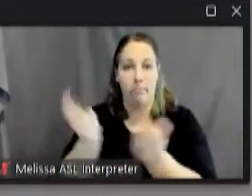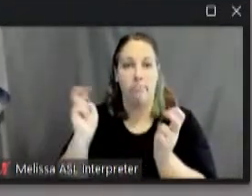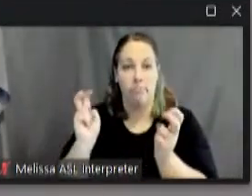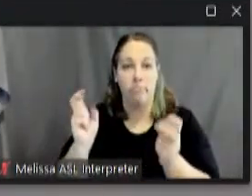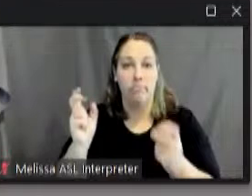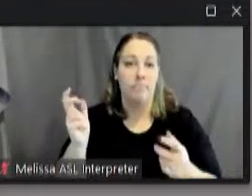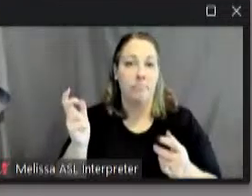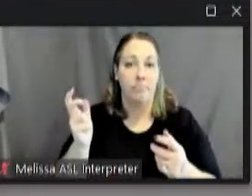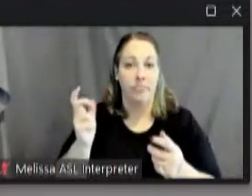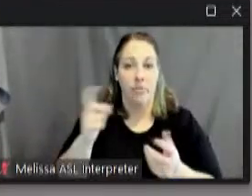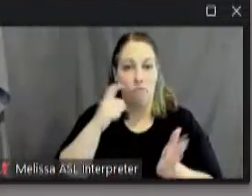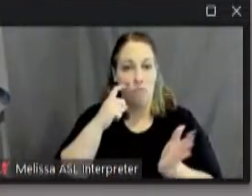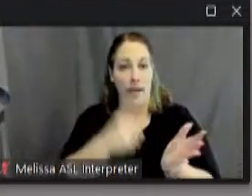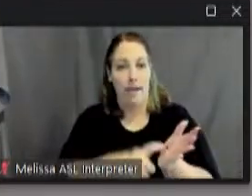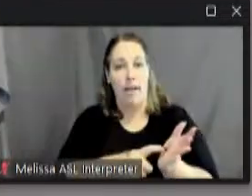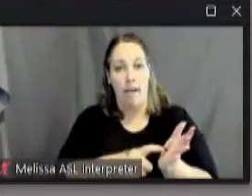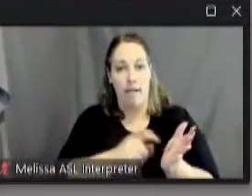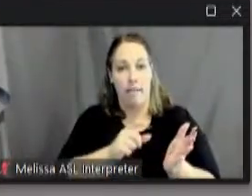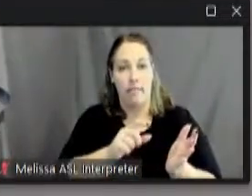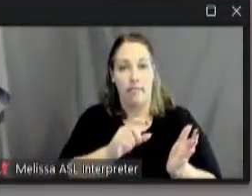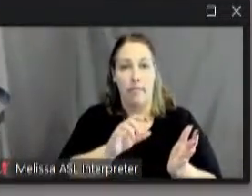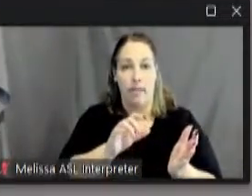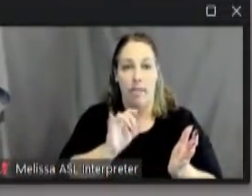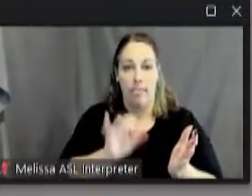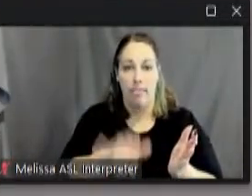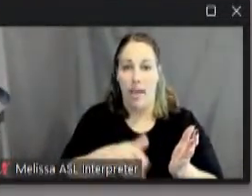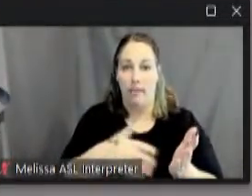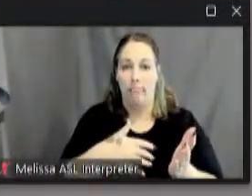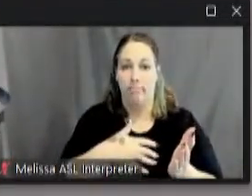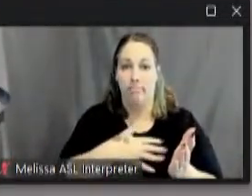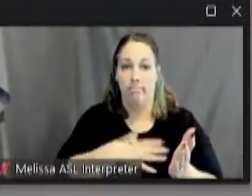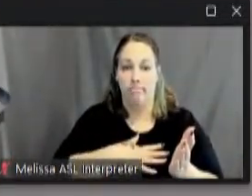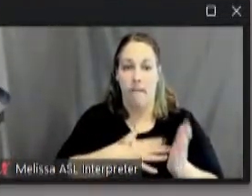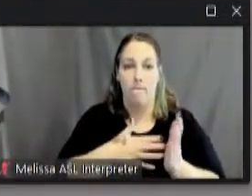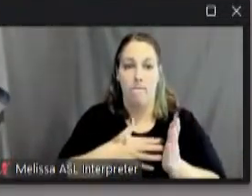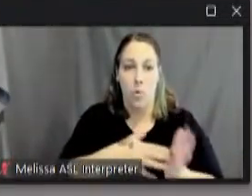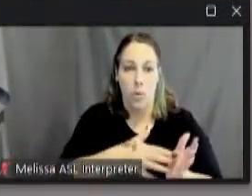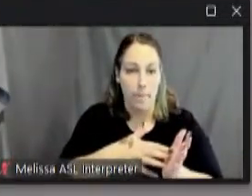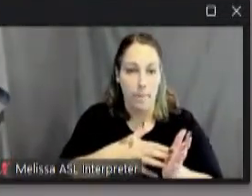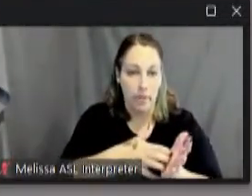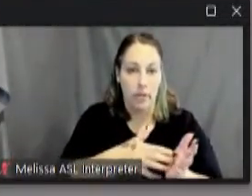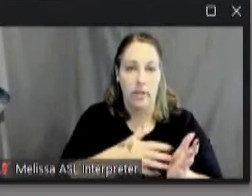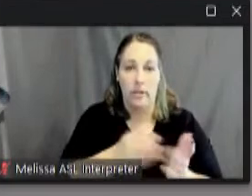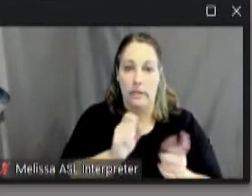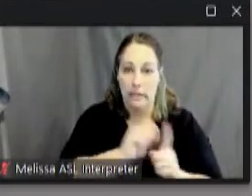the vulnerability and the situation of